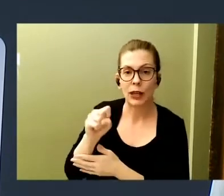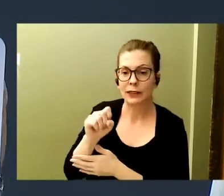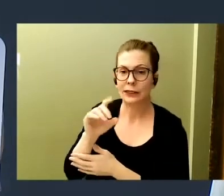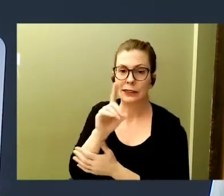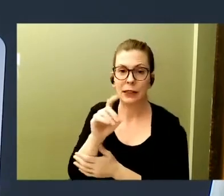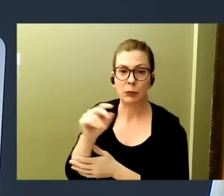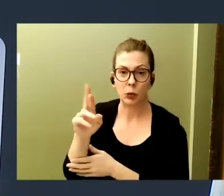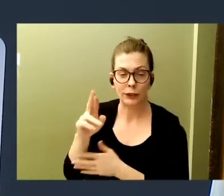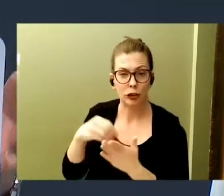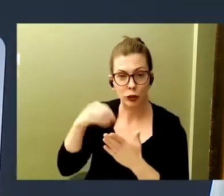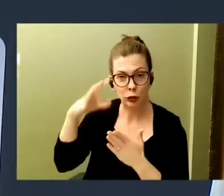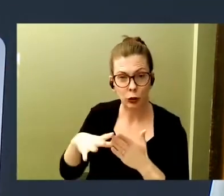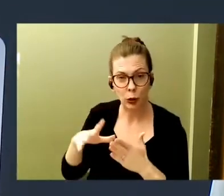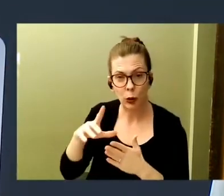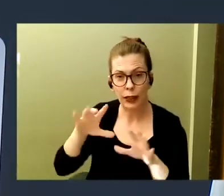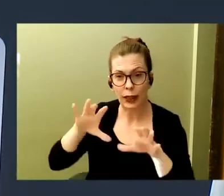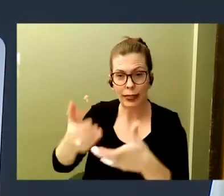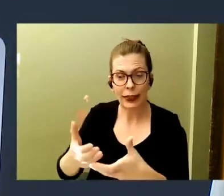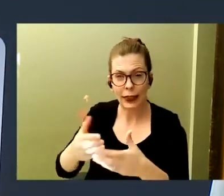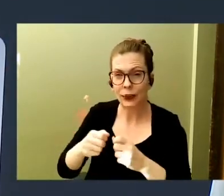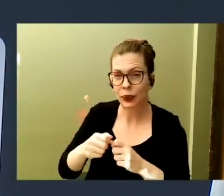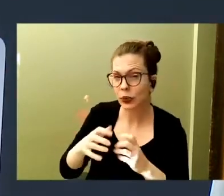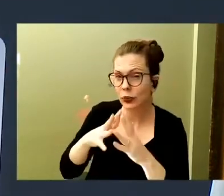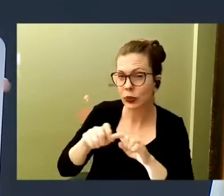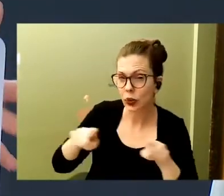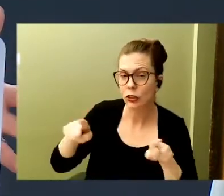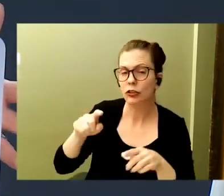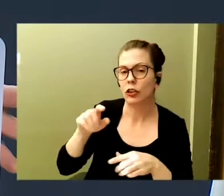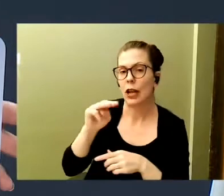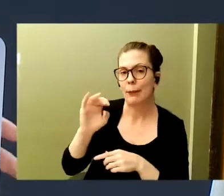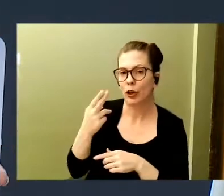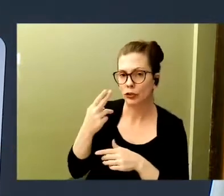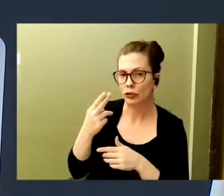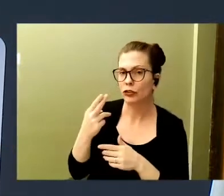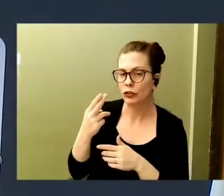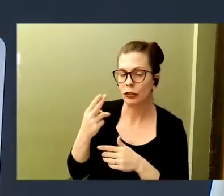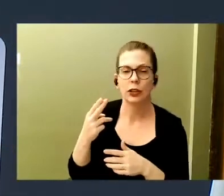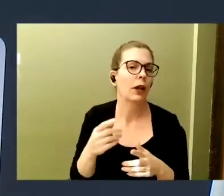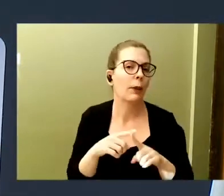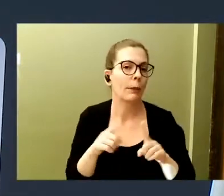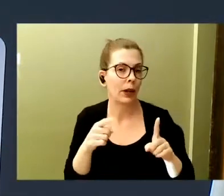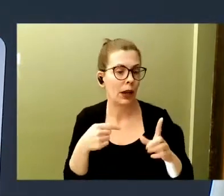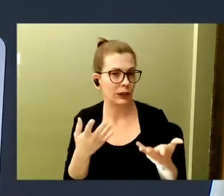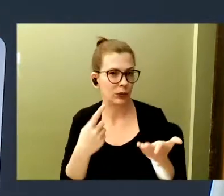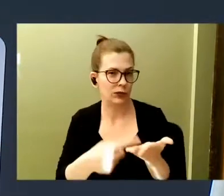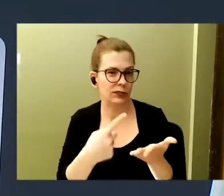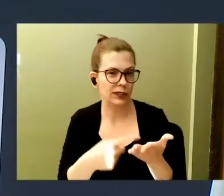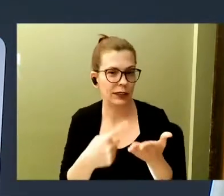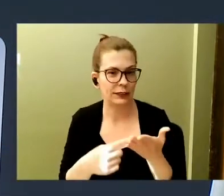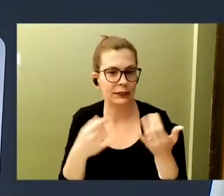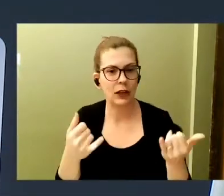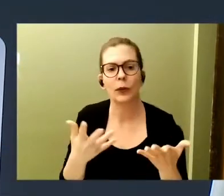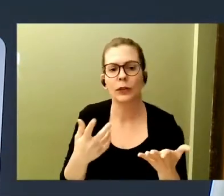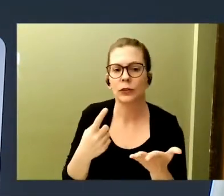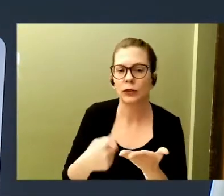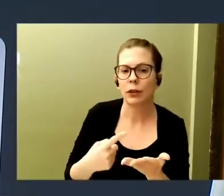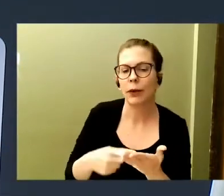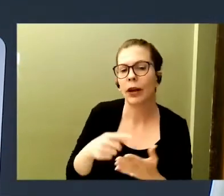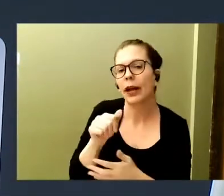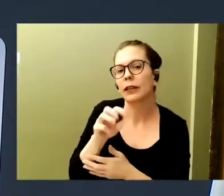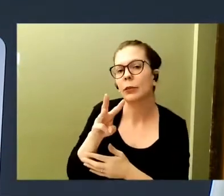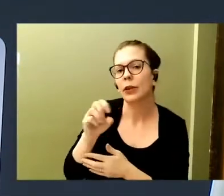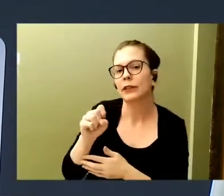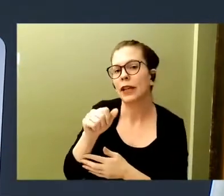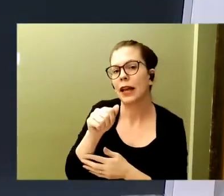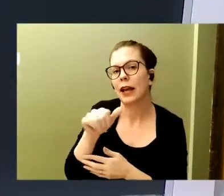launching in March, for a lot of offering. But what I would like to talk about, AWS AI and ML